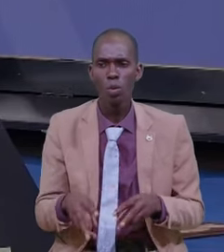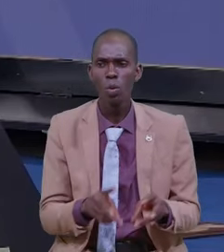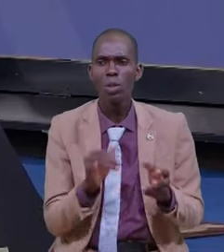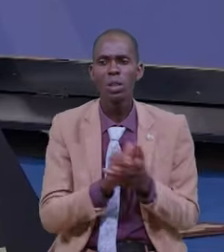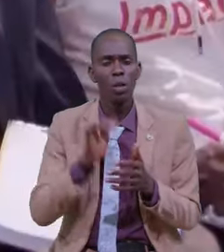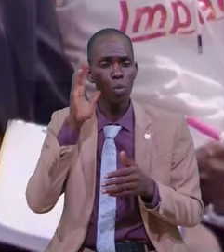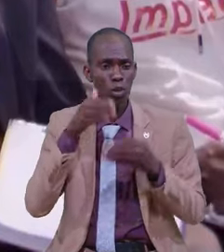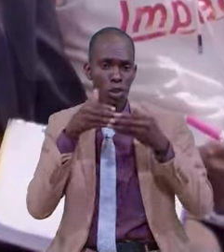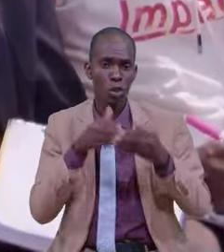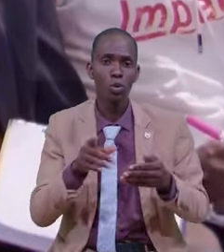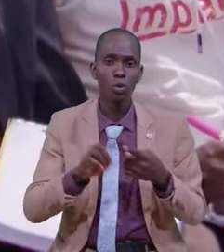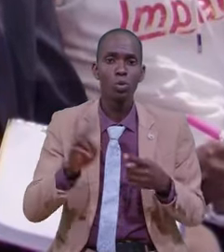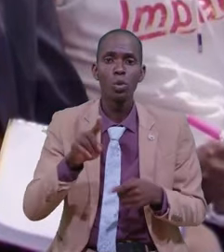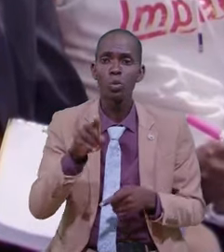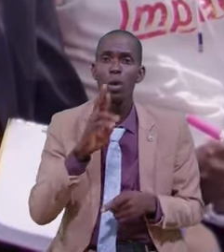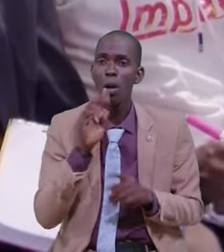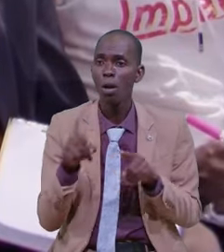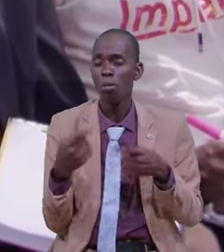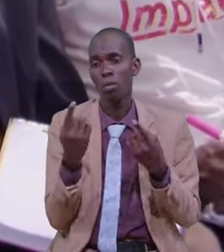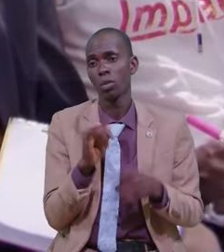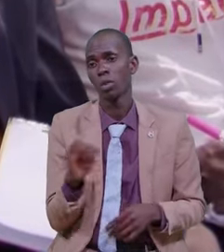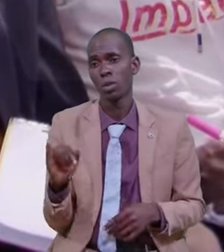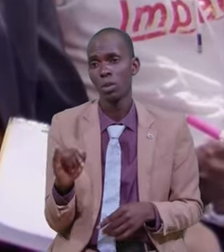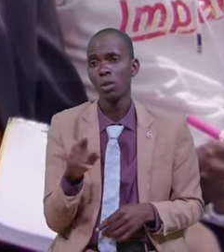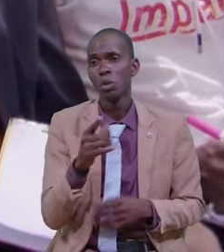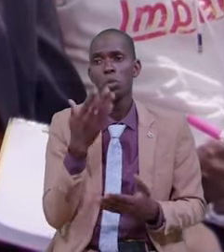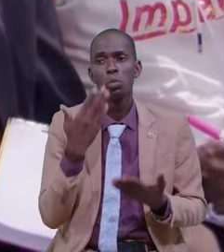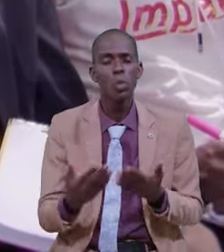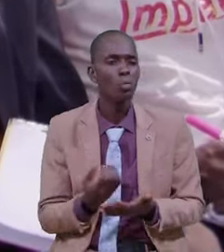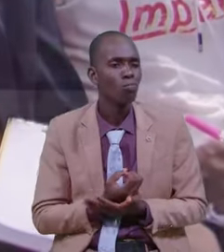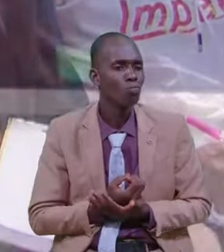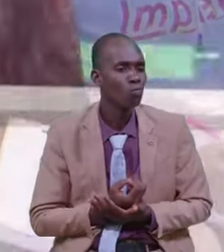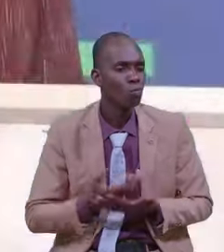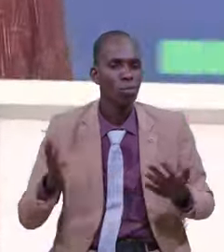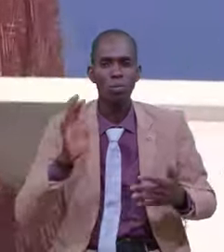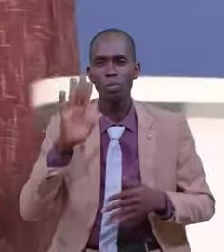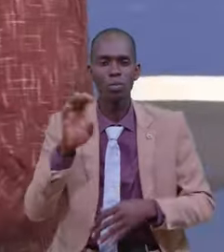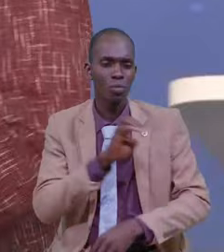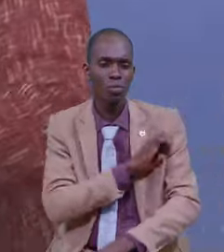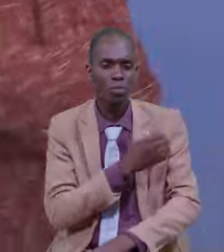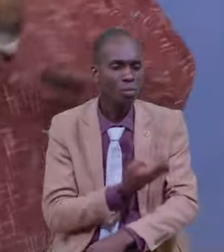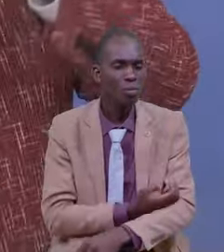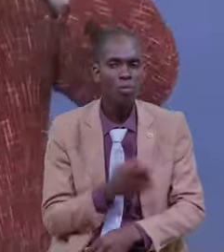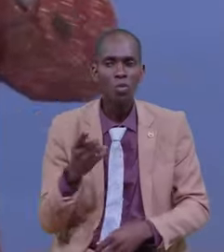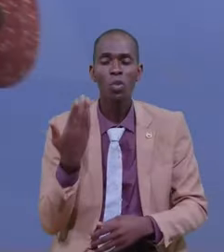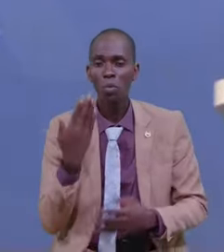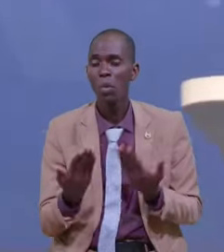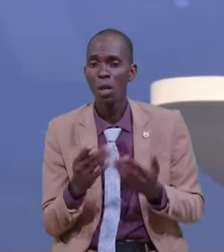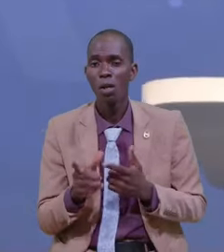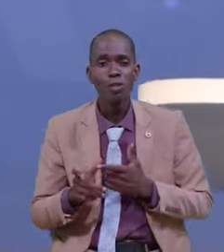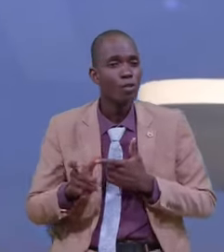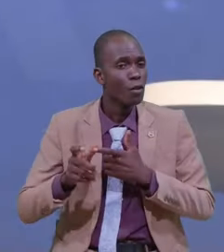there? You might spend all your energy. You might be at top speed on a